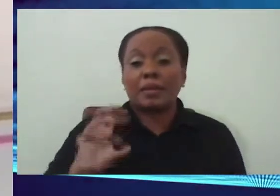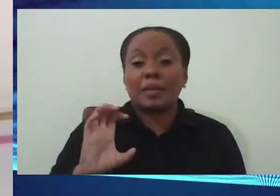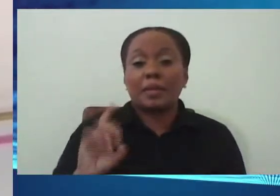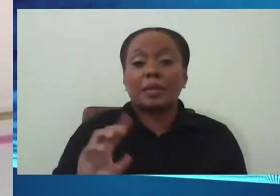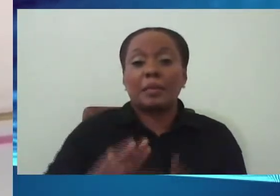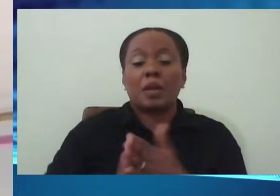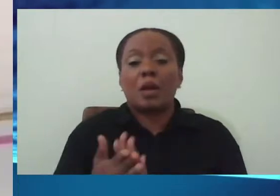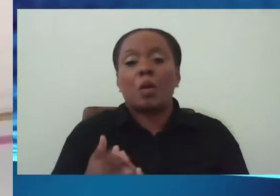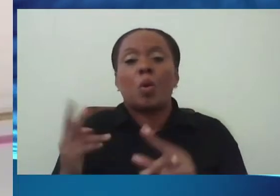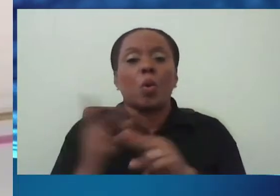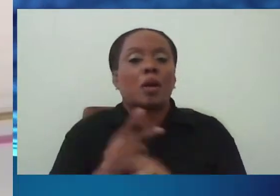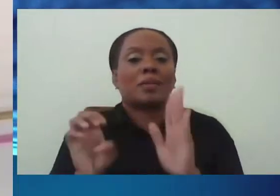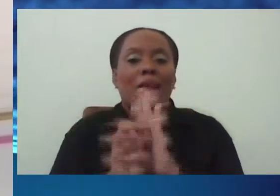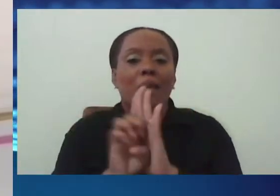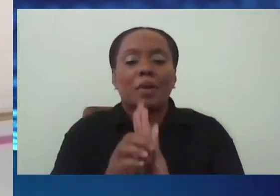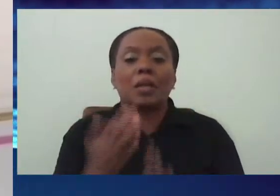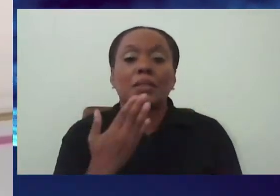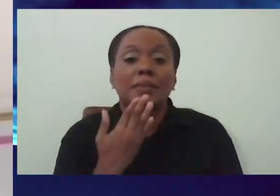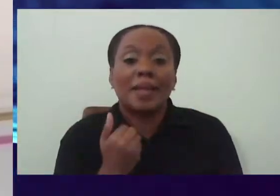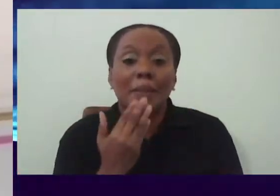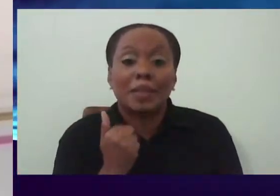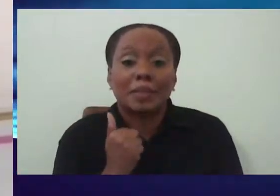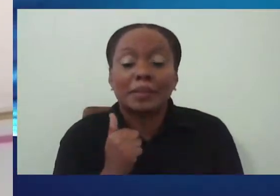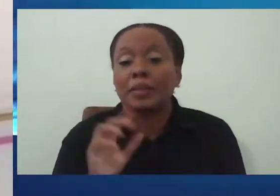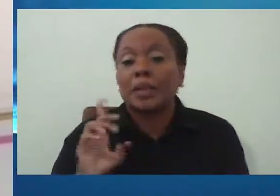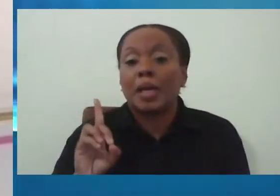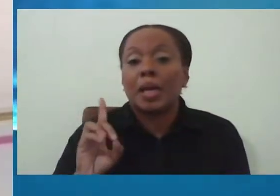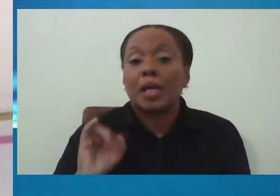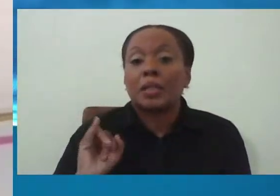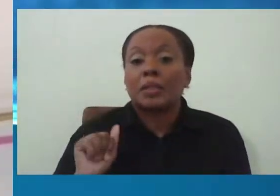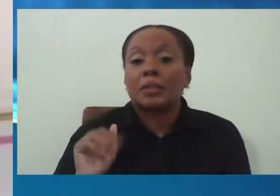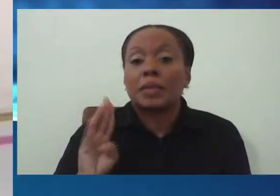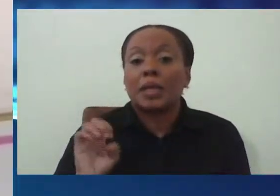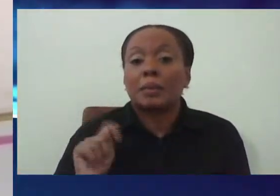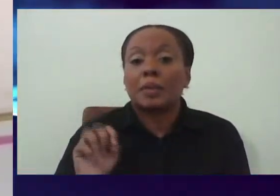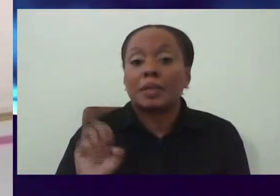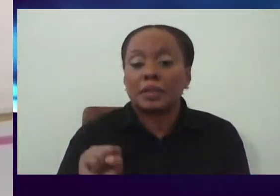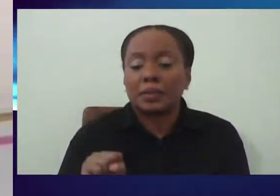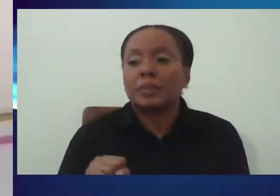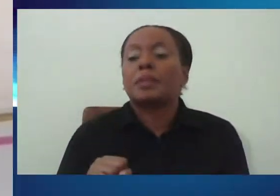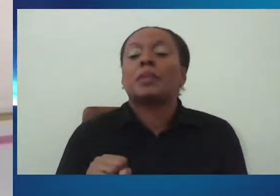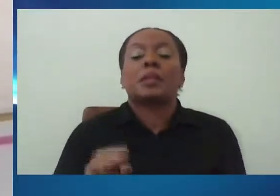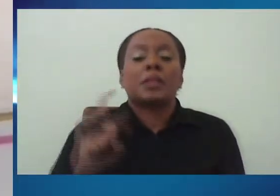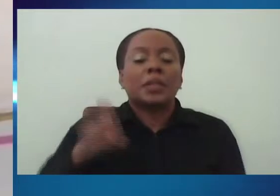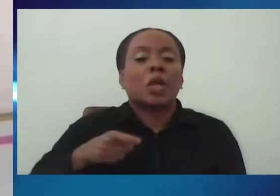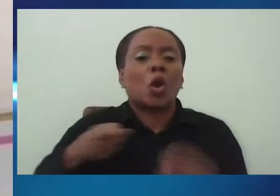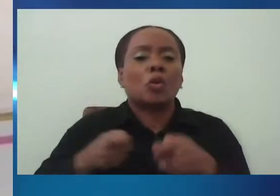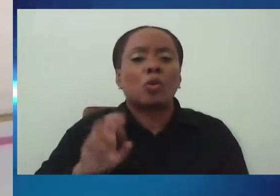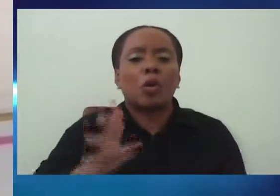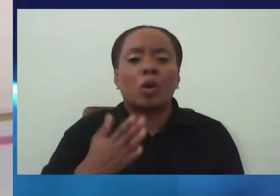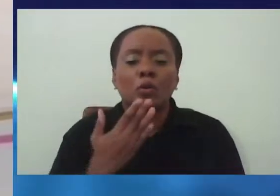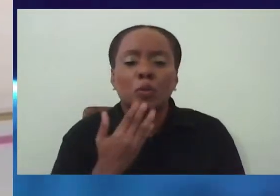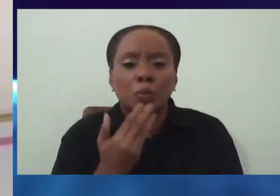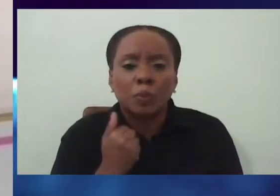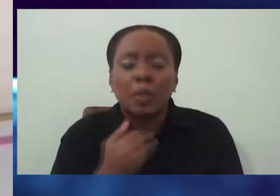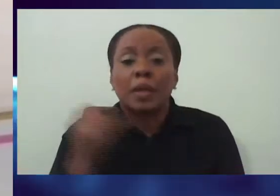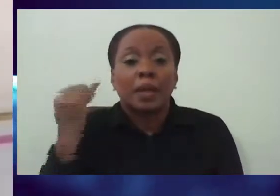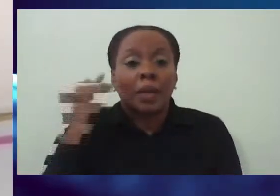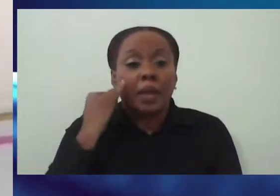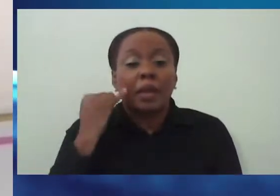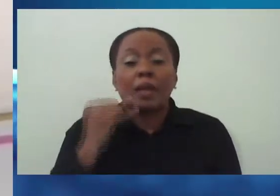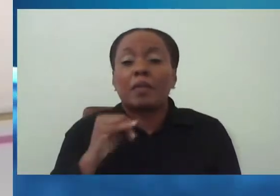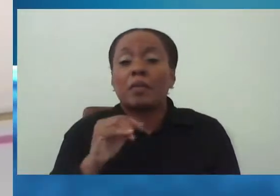be a diabetic. If you're not well controlled, you could have end-stage renal failure. You could have your heart being affected,